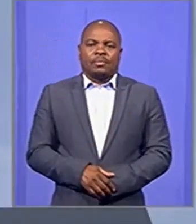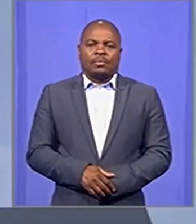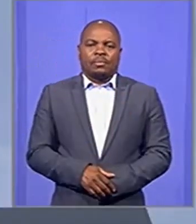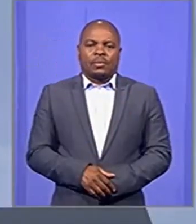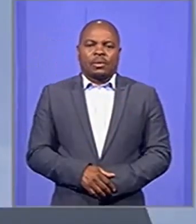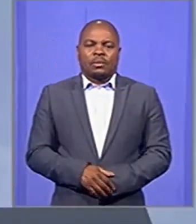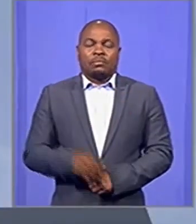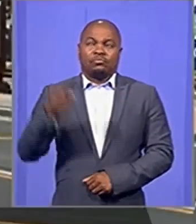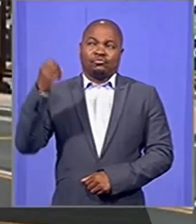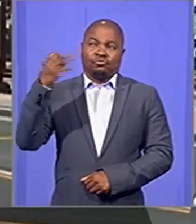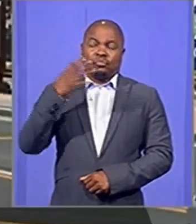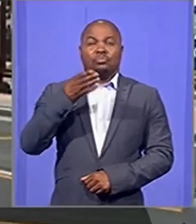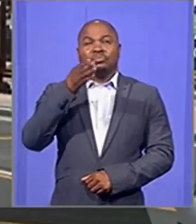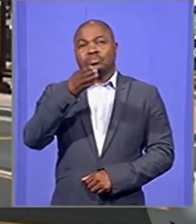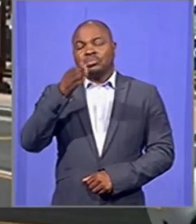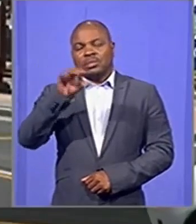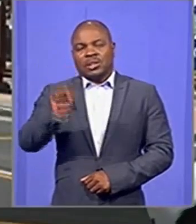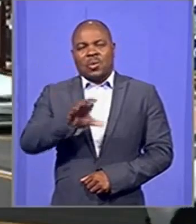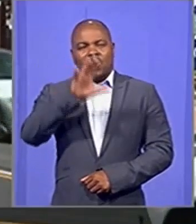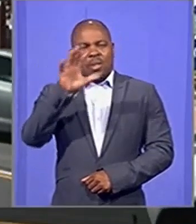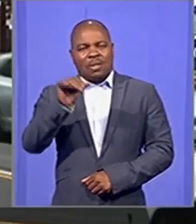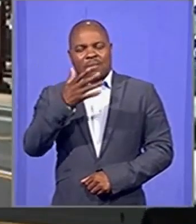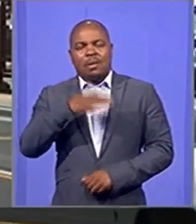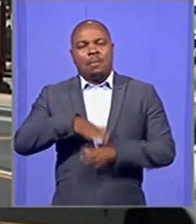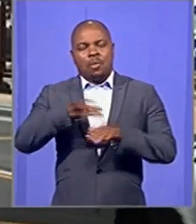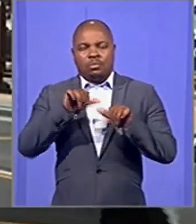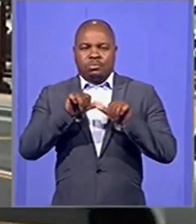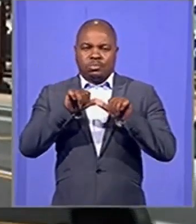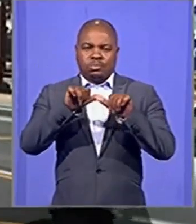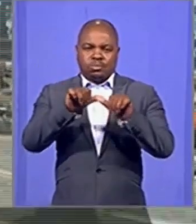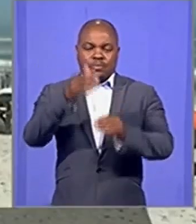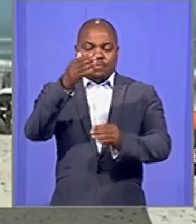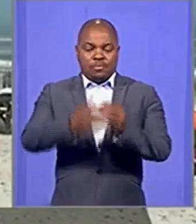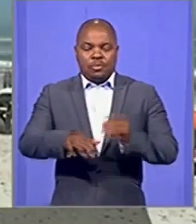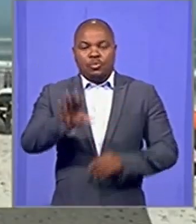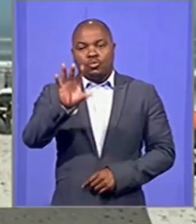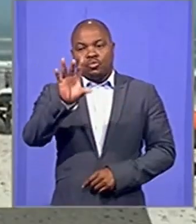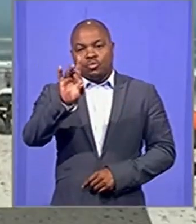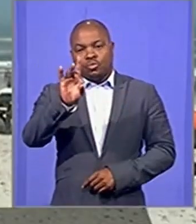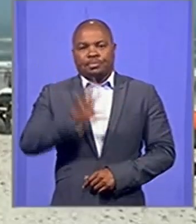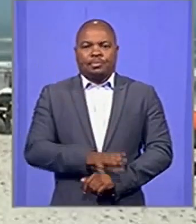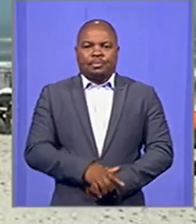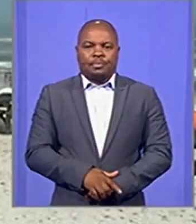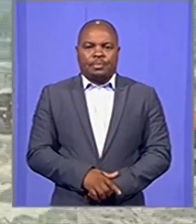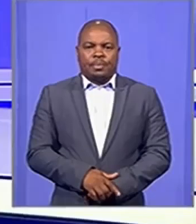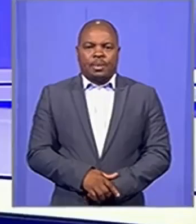Le batama dibakeng tse ngata ho phatlalla le naha le lebeletse ho tswela pele ho fihlela ka Labobedi.